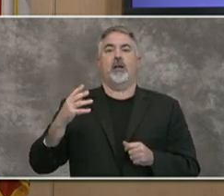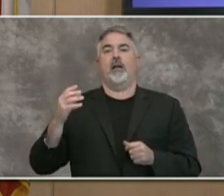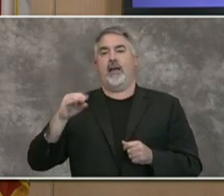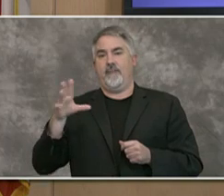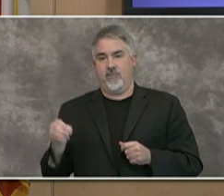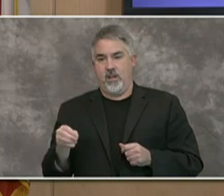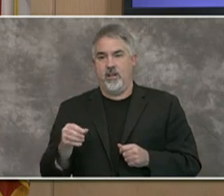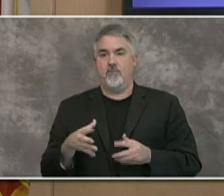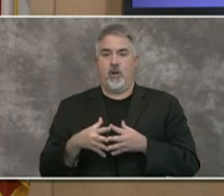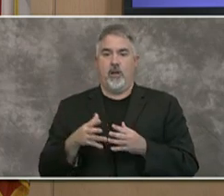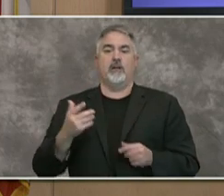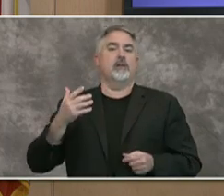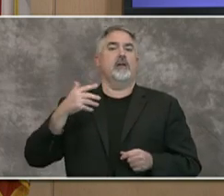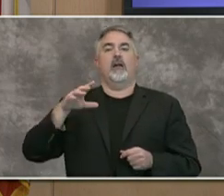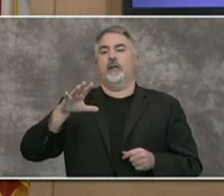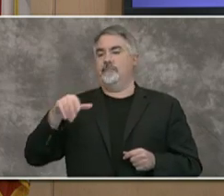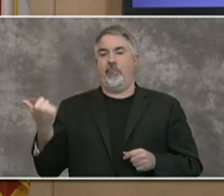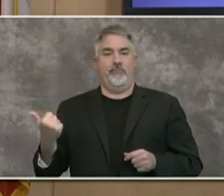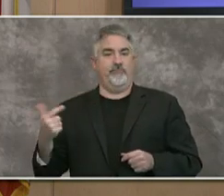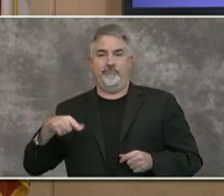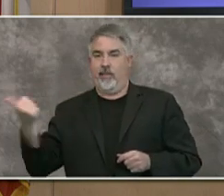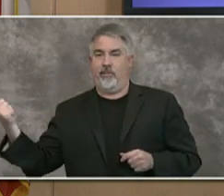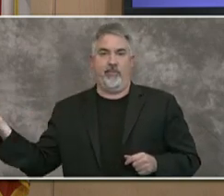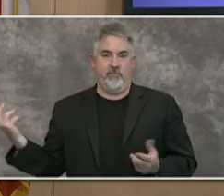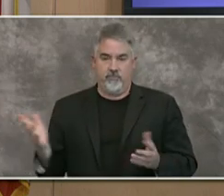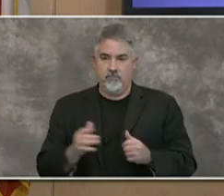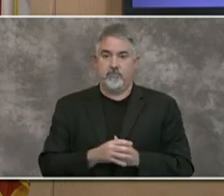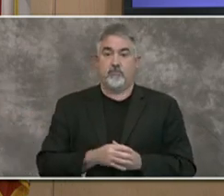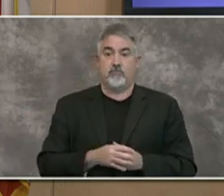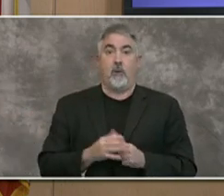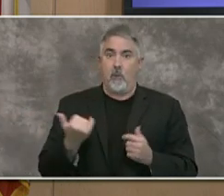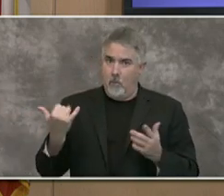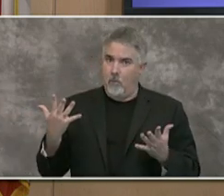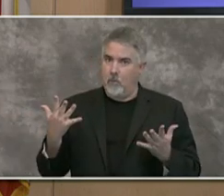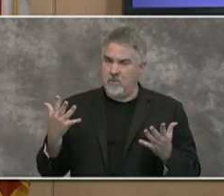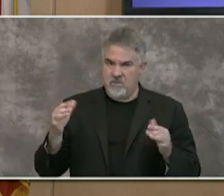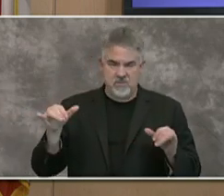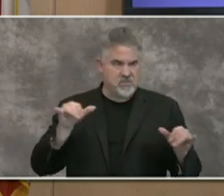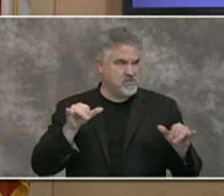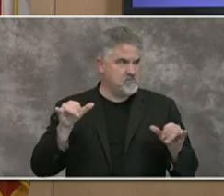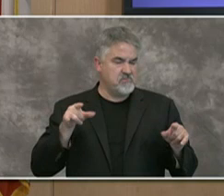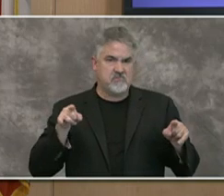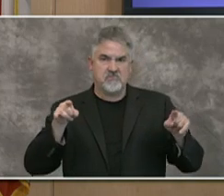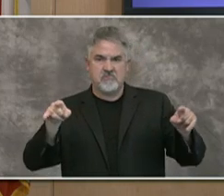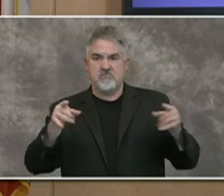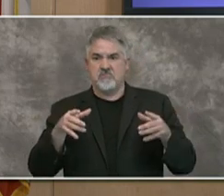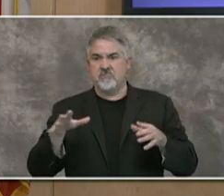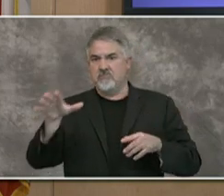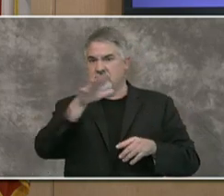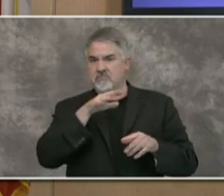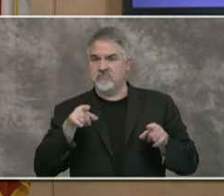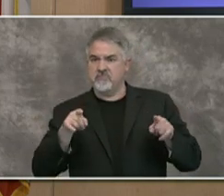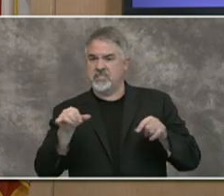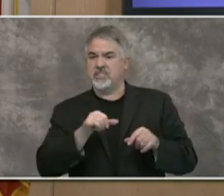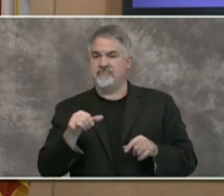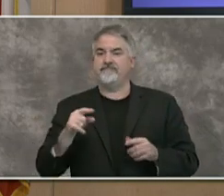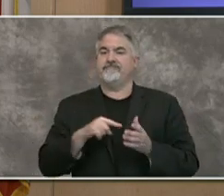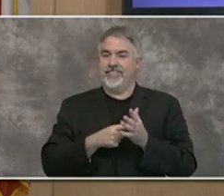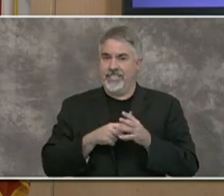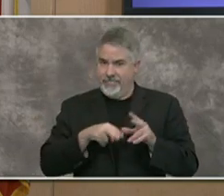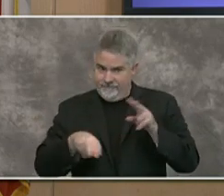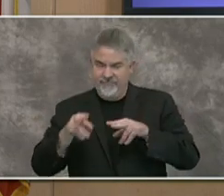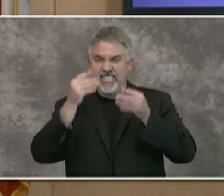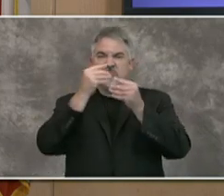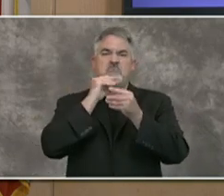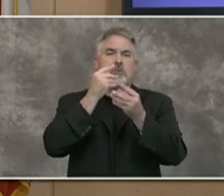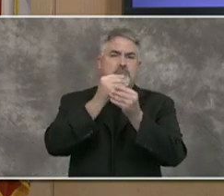This tracks very closely with the broader demographics of San Diego County, but we will begin producing that information on a